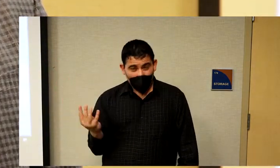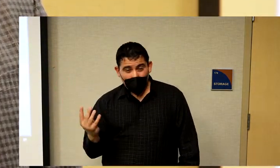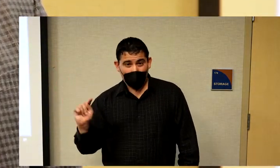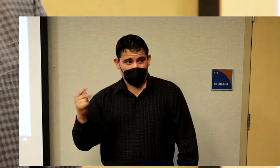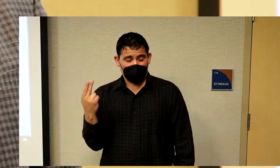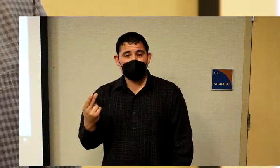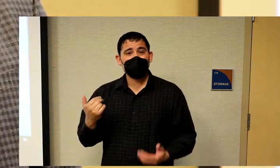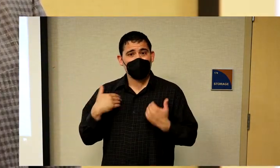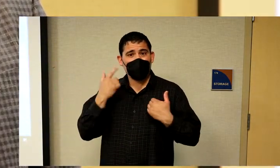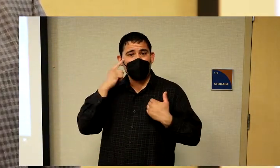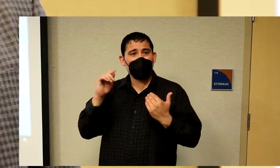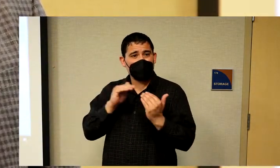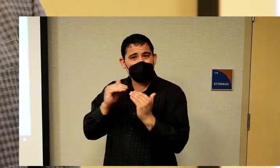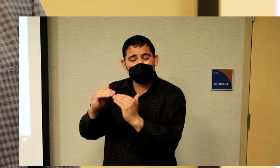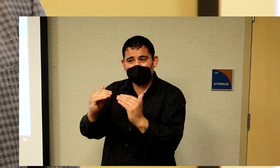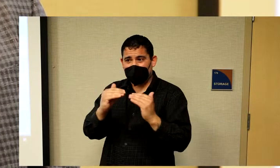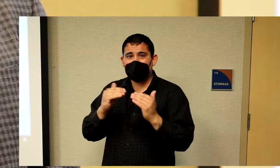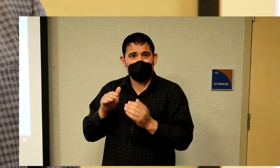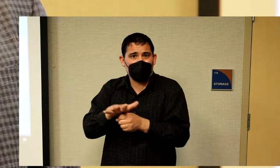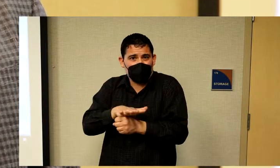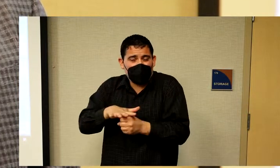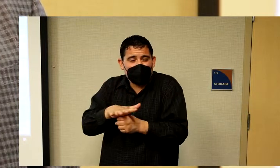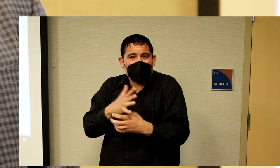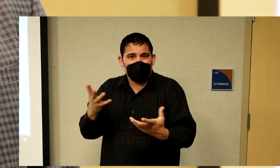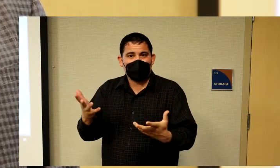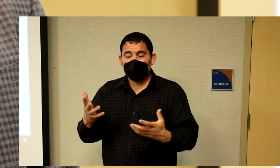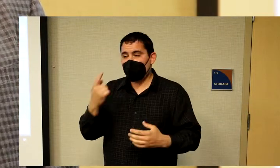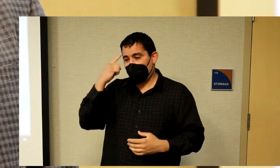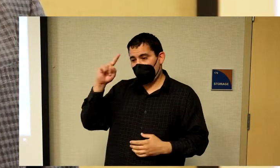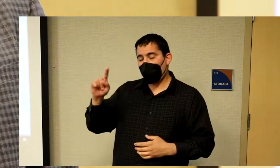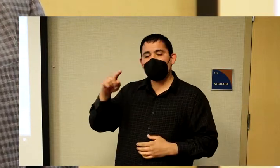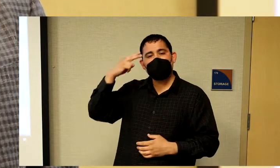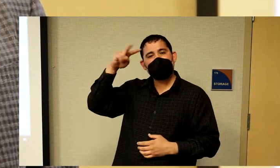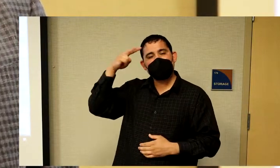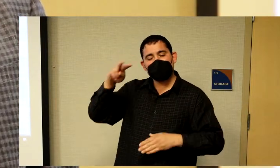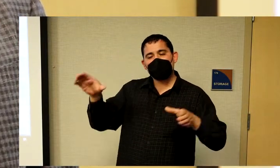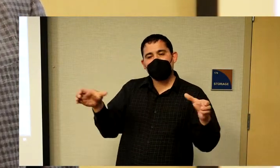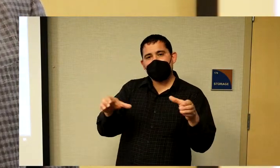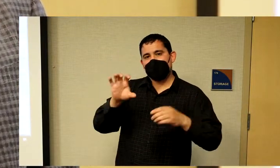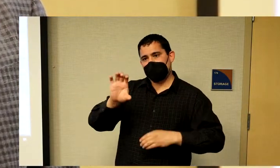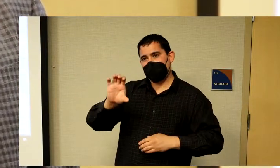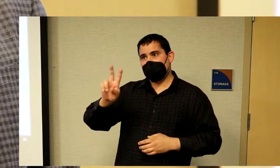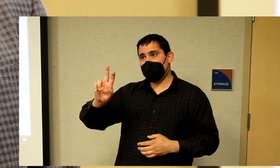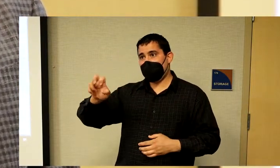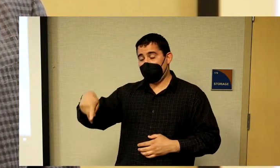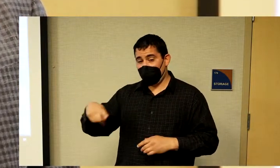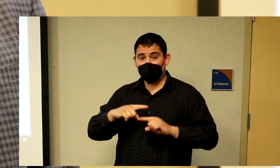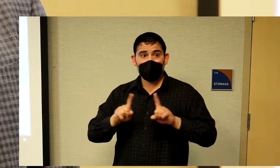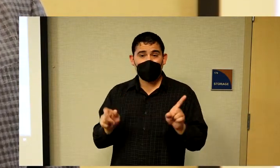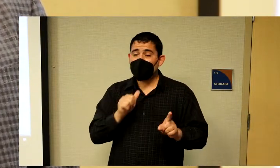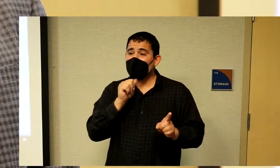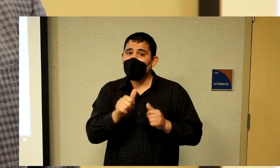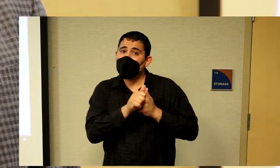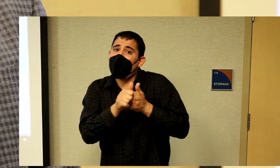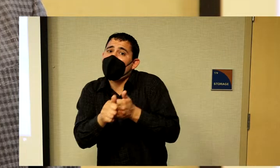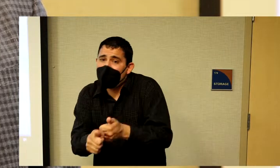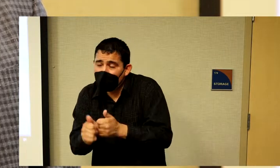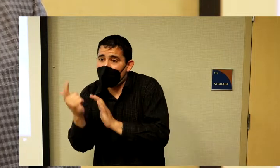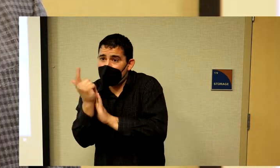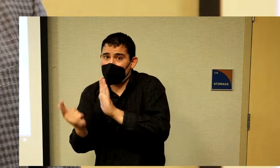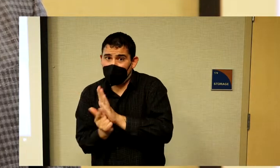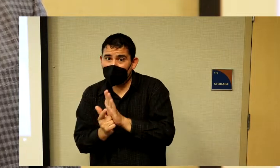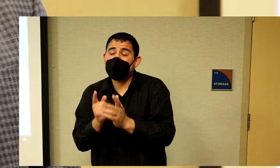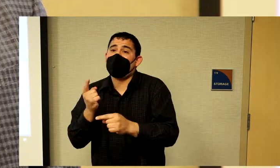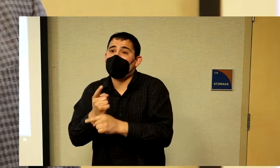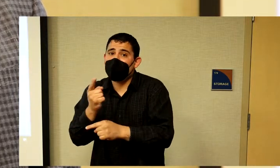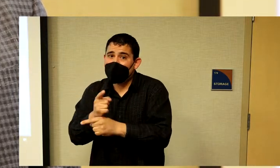can put them there, and the numbers may be there for your Hispanics to see that, but you're really not following the spirit of the law, which is we want representation for those